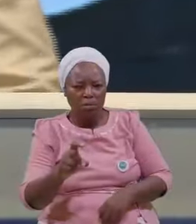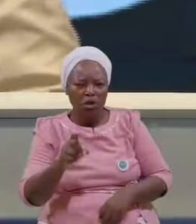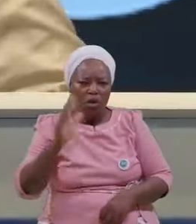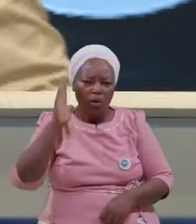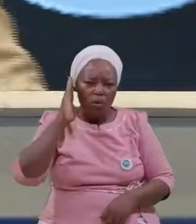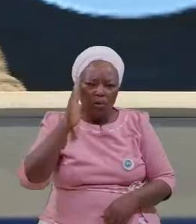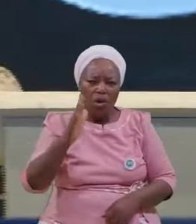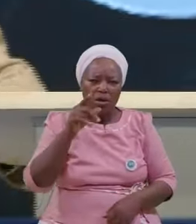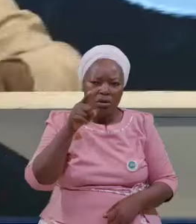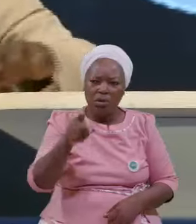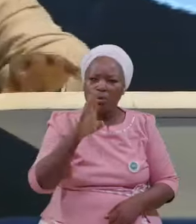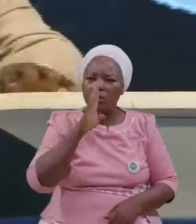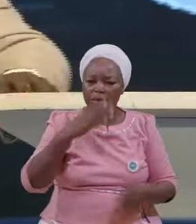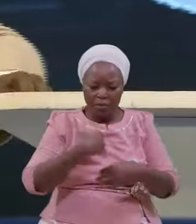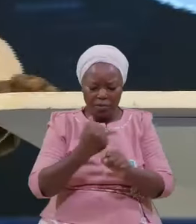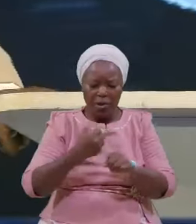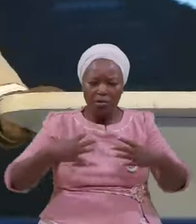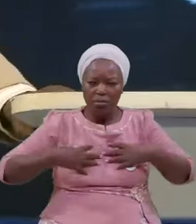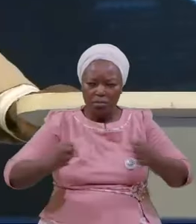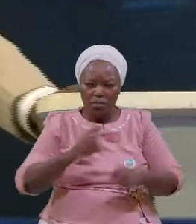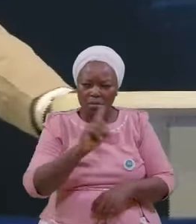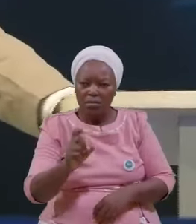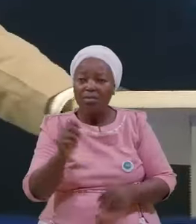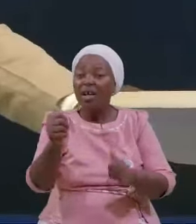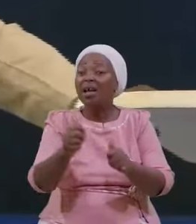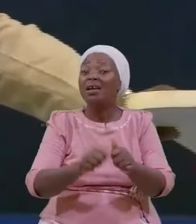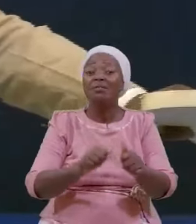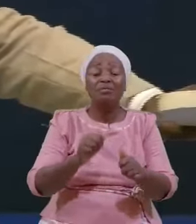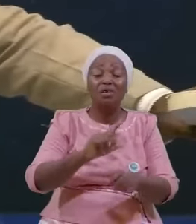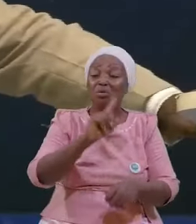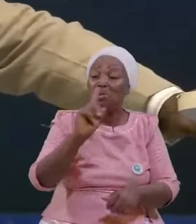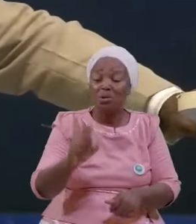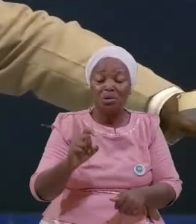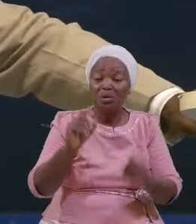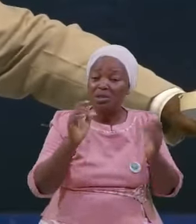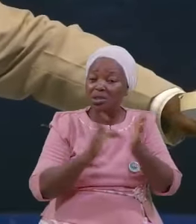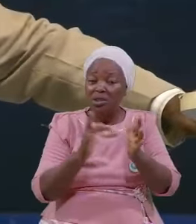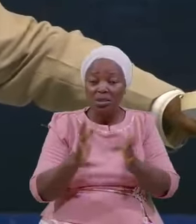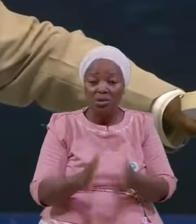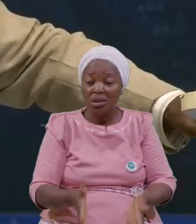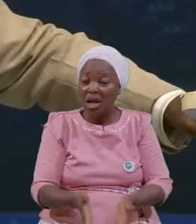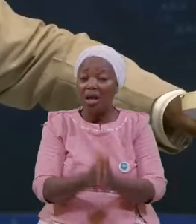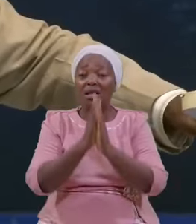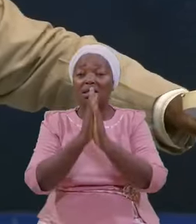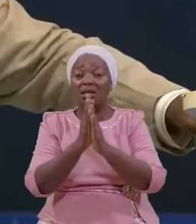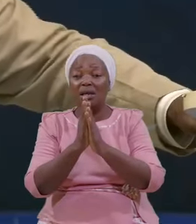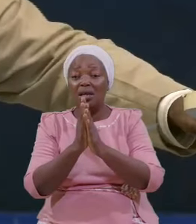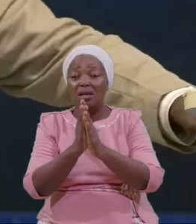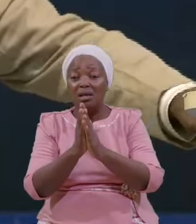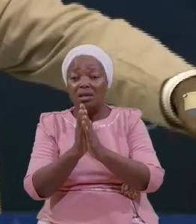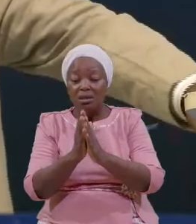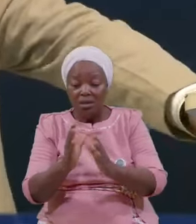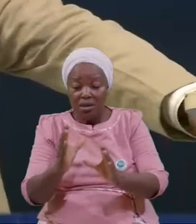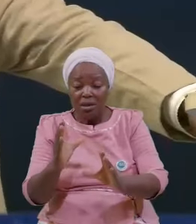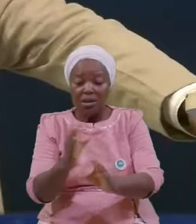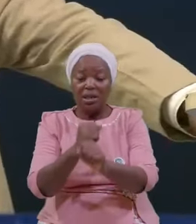made whole? Every question Jesus asked carried the answer,